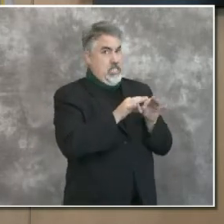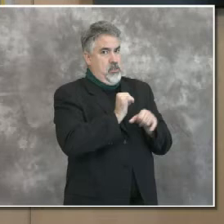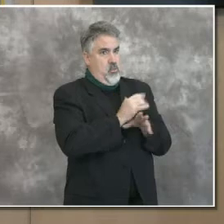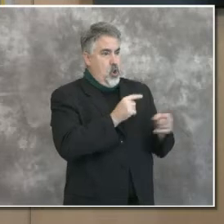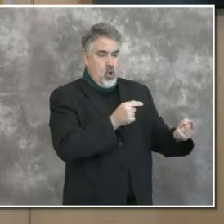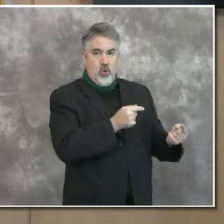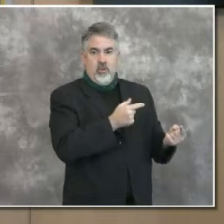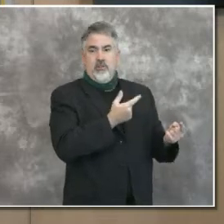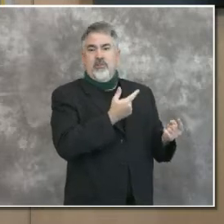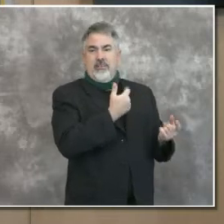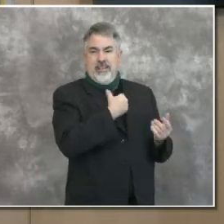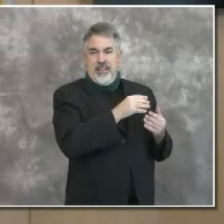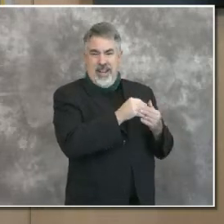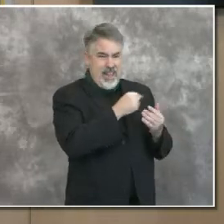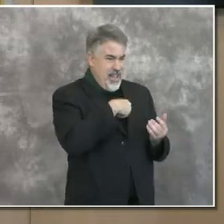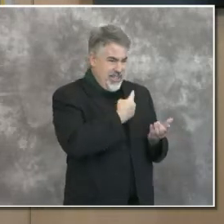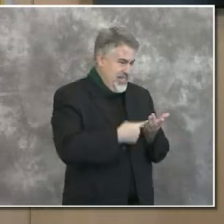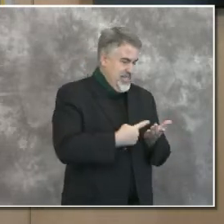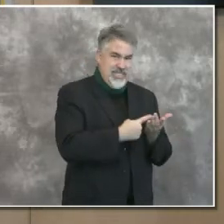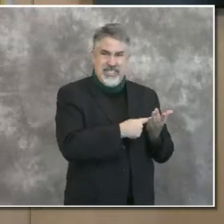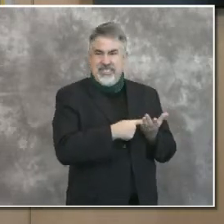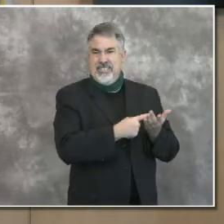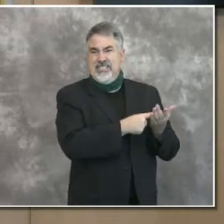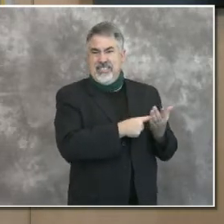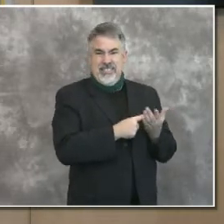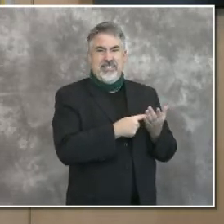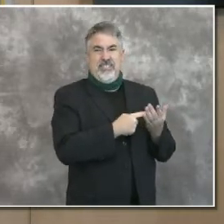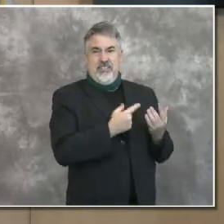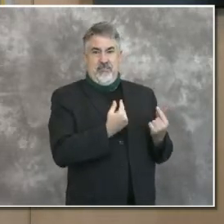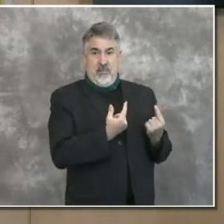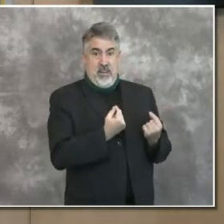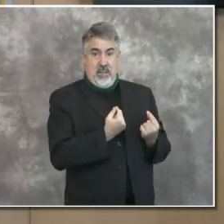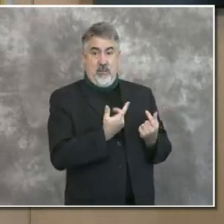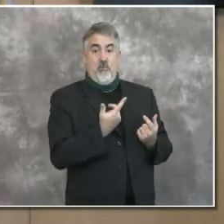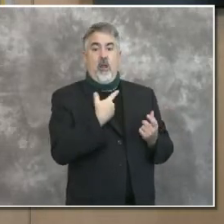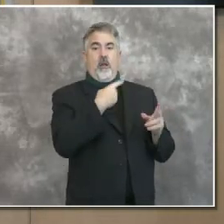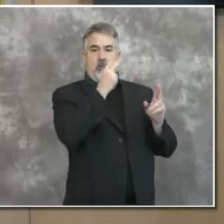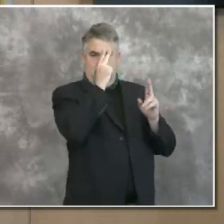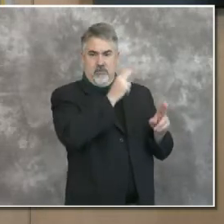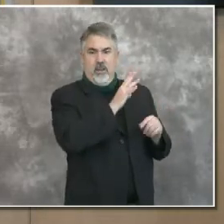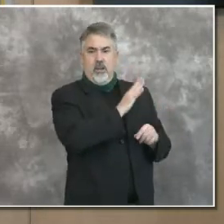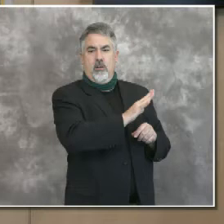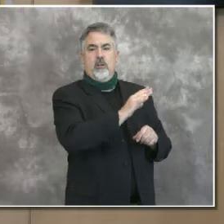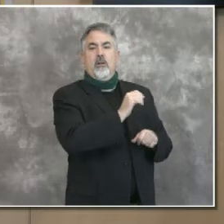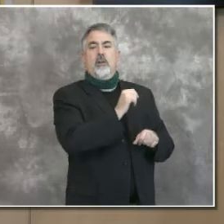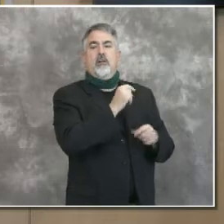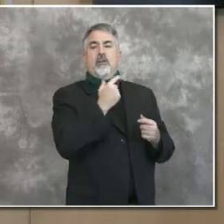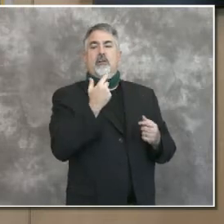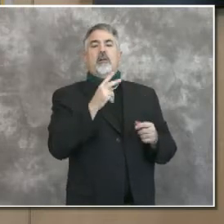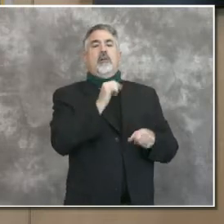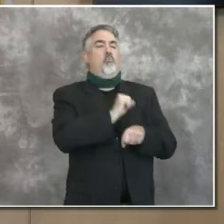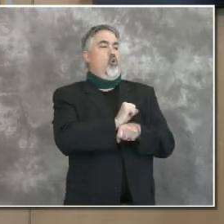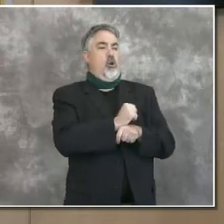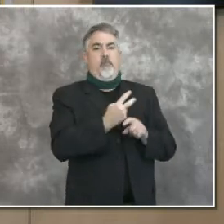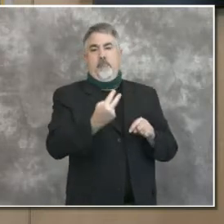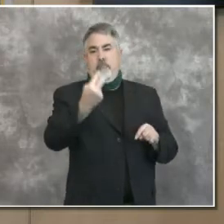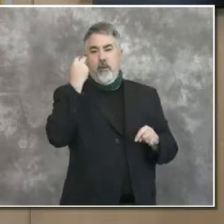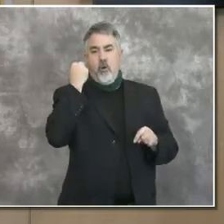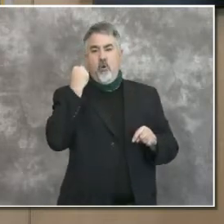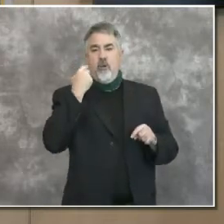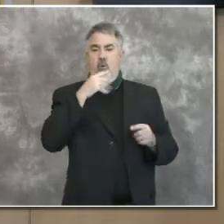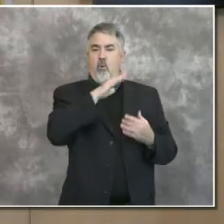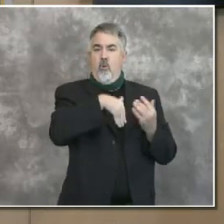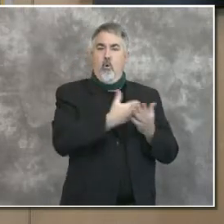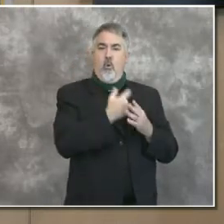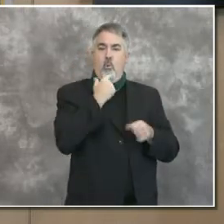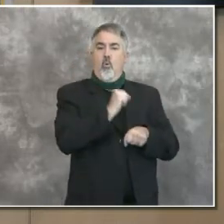to take a moment to acknowledge that today is Workers' Memorial Day. Today is a day we remember and recognize all workers who have been injured, disabled, become